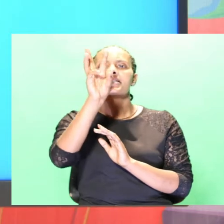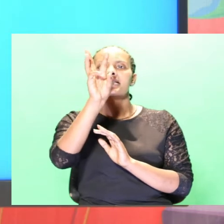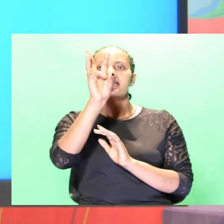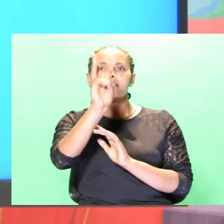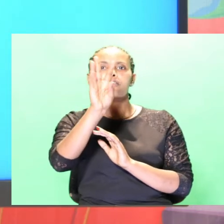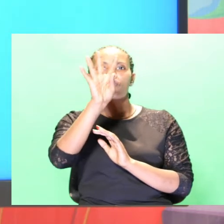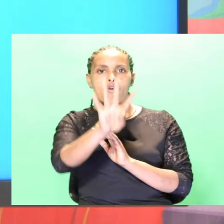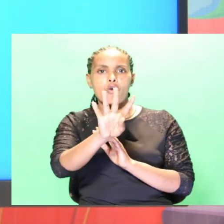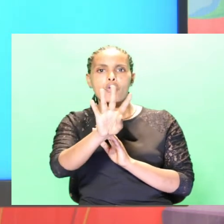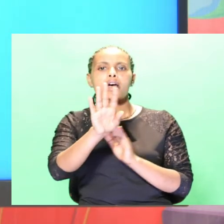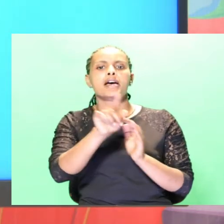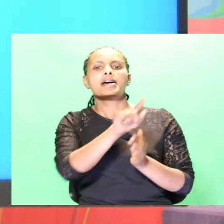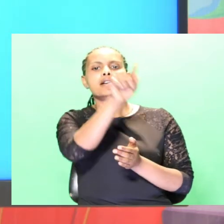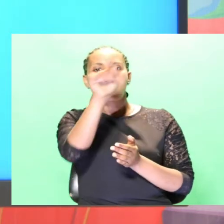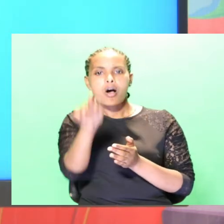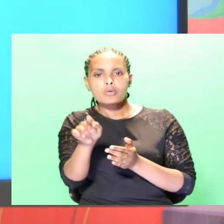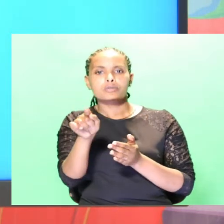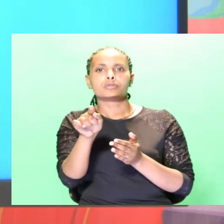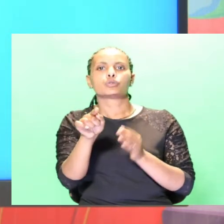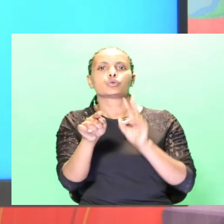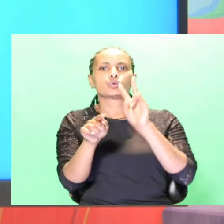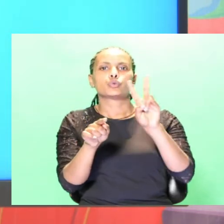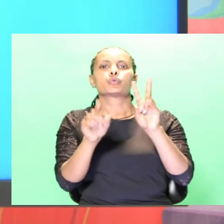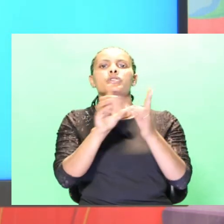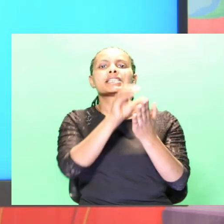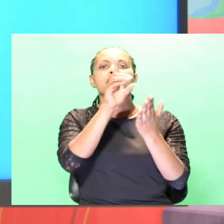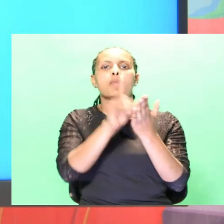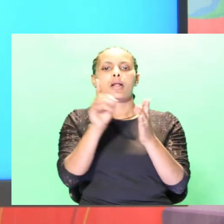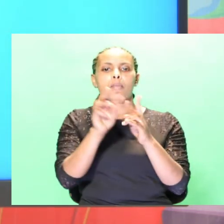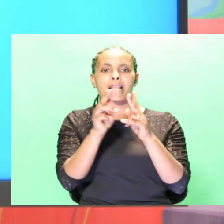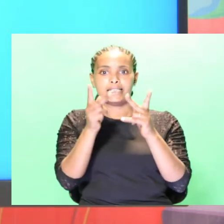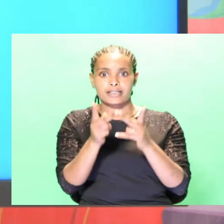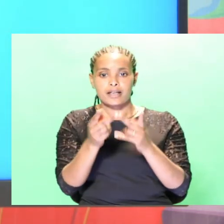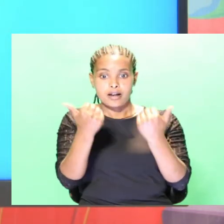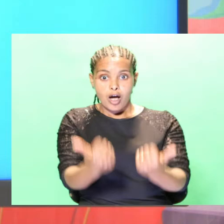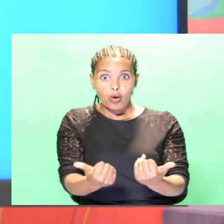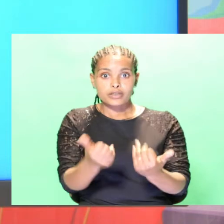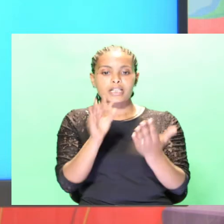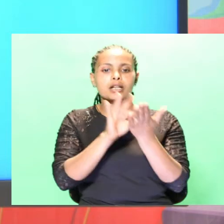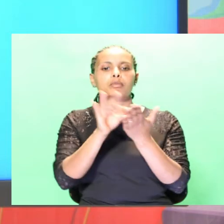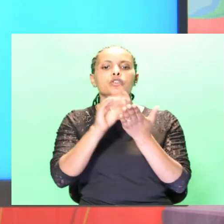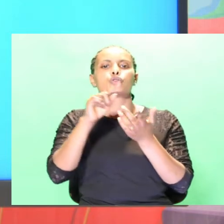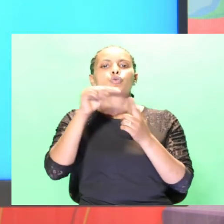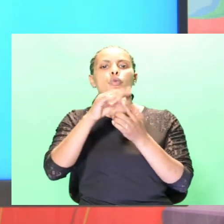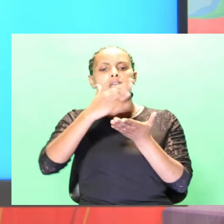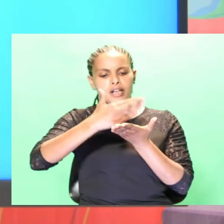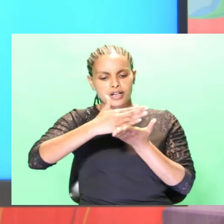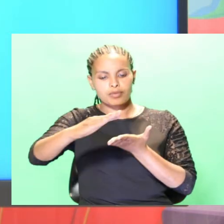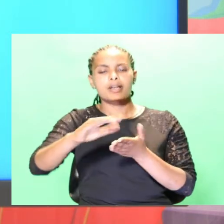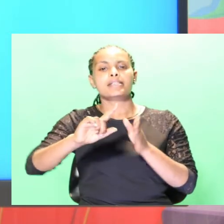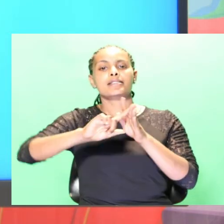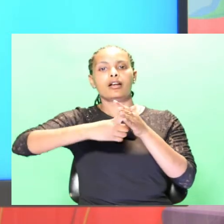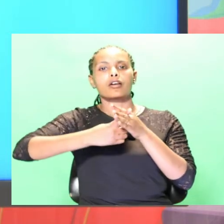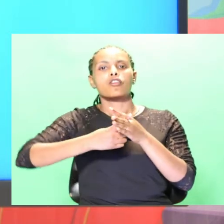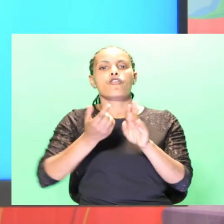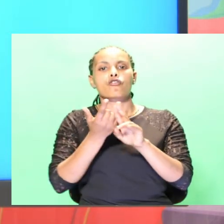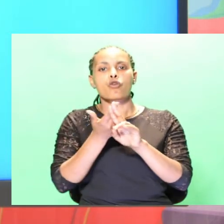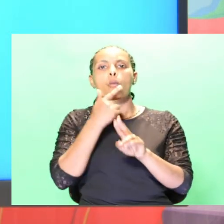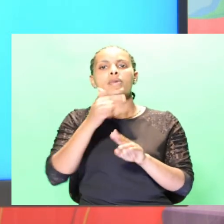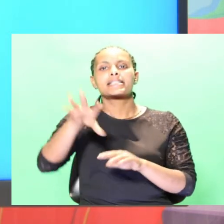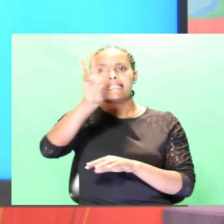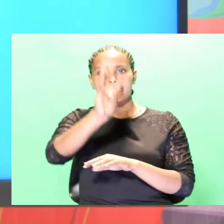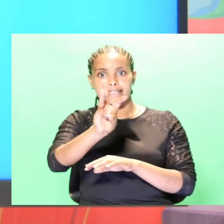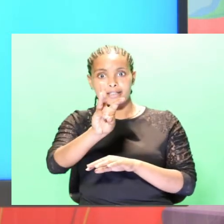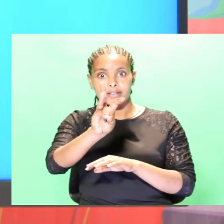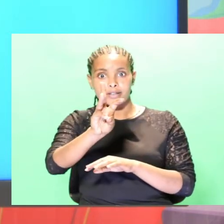6.1264 round to 2 decimal places. Now the number to be removed starts from